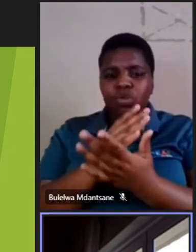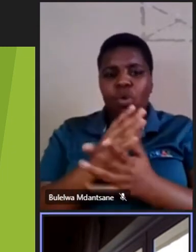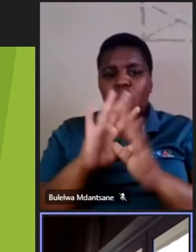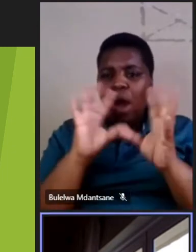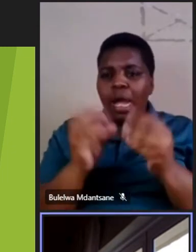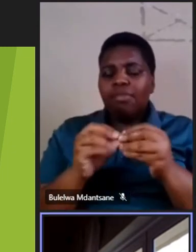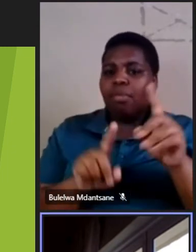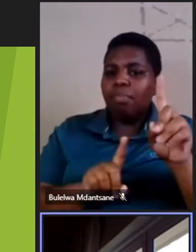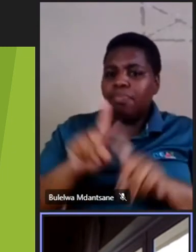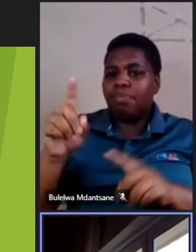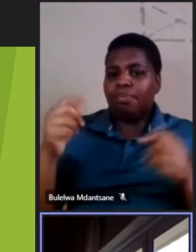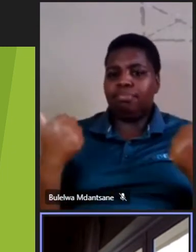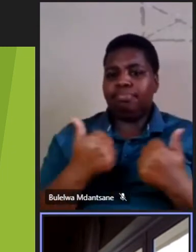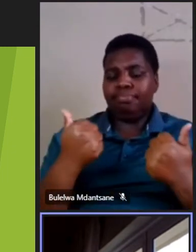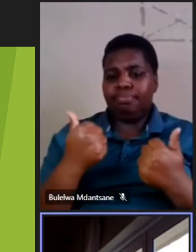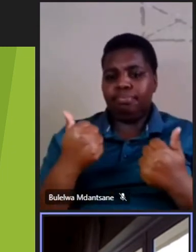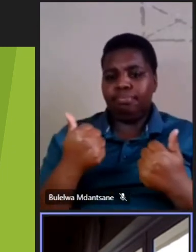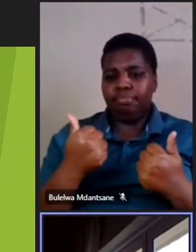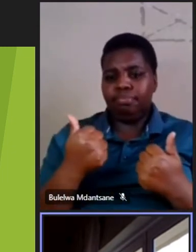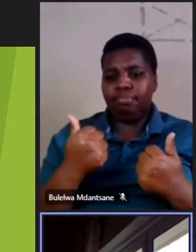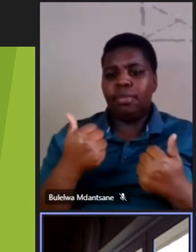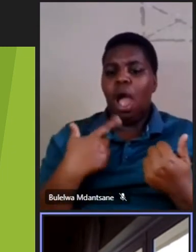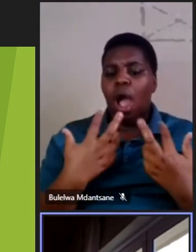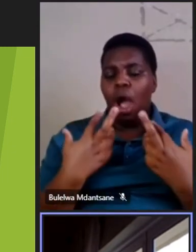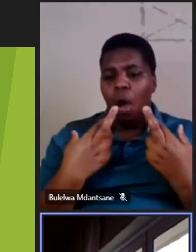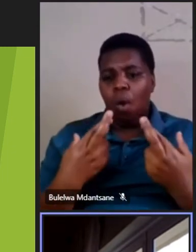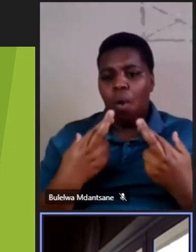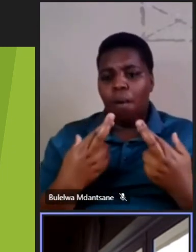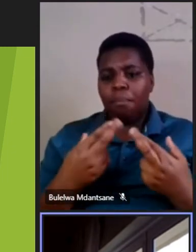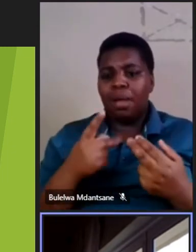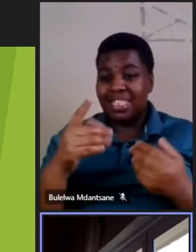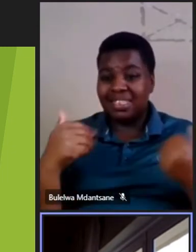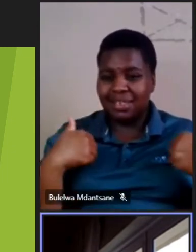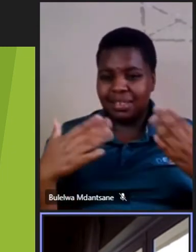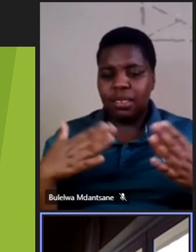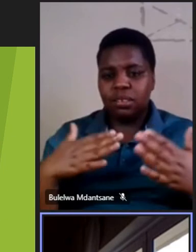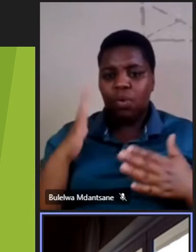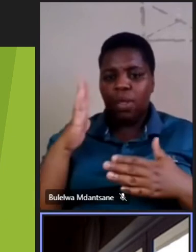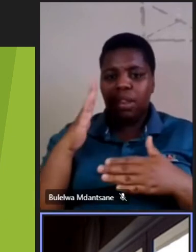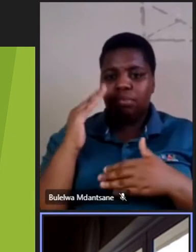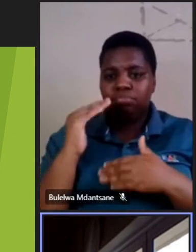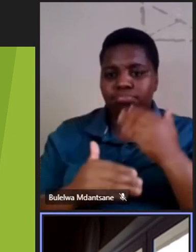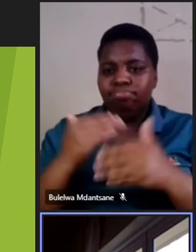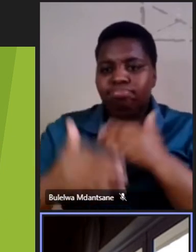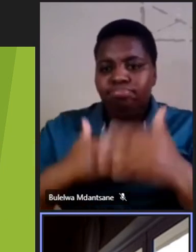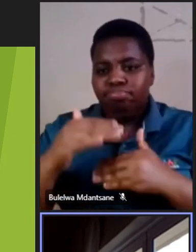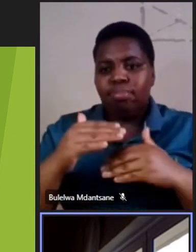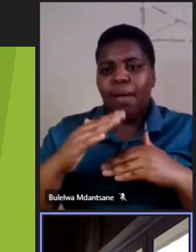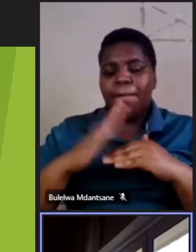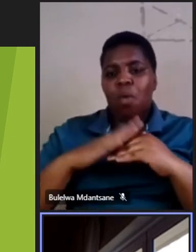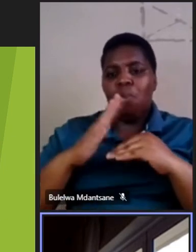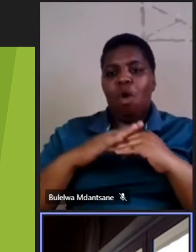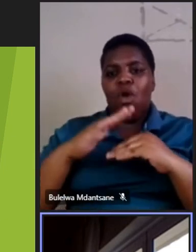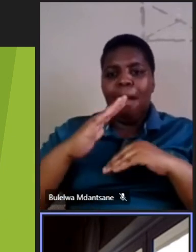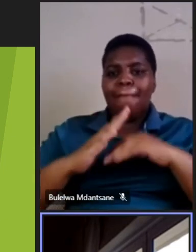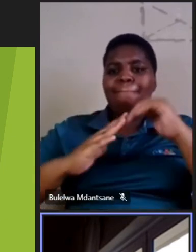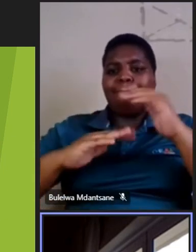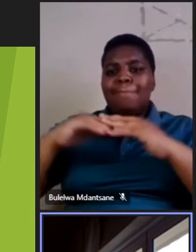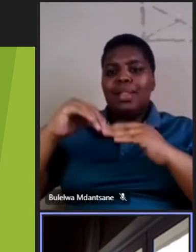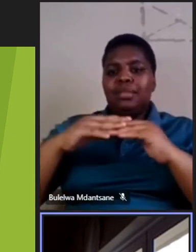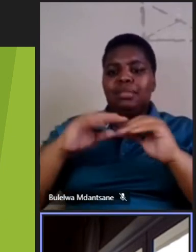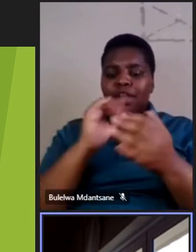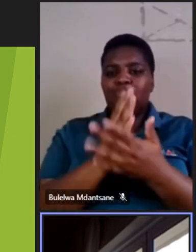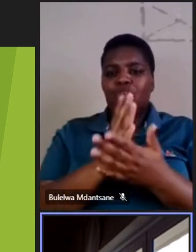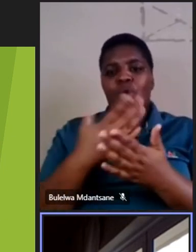to make this possible. We also hope that this is a start of a process that we can build upon to improve the